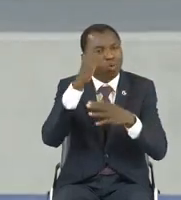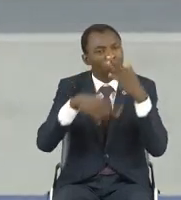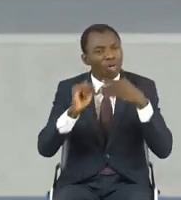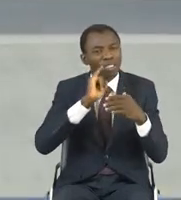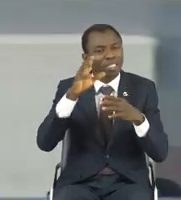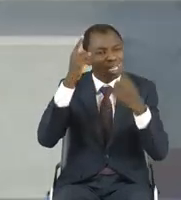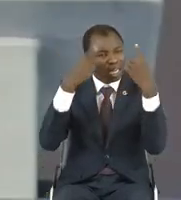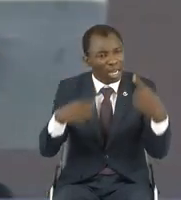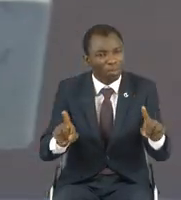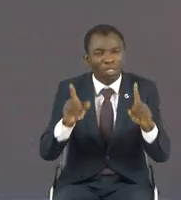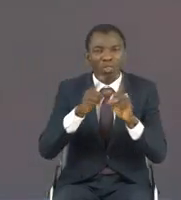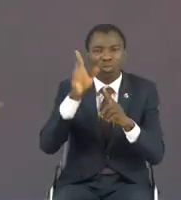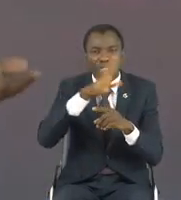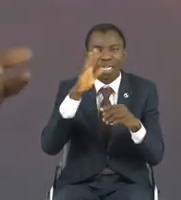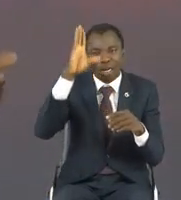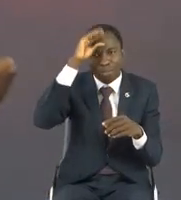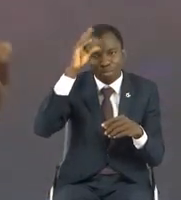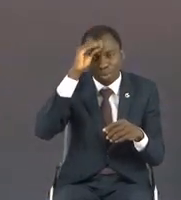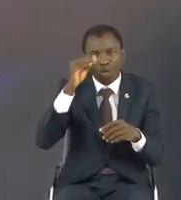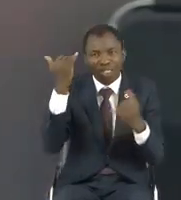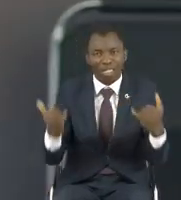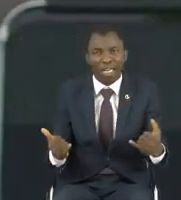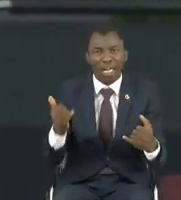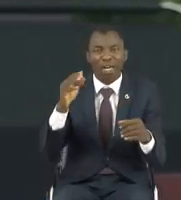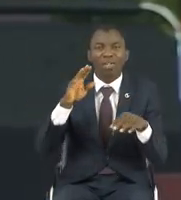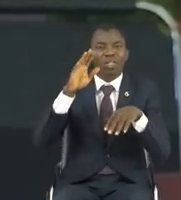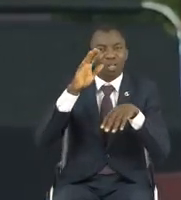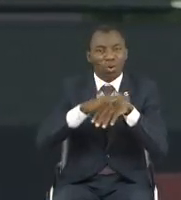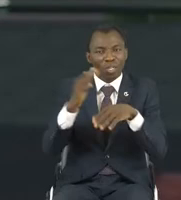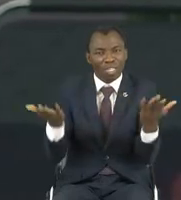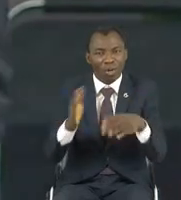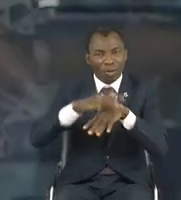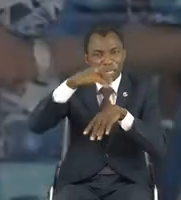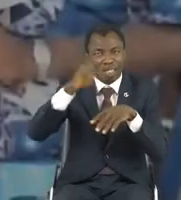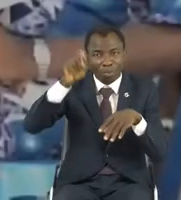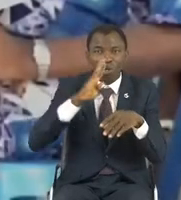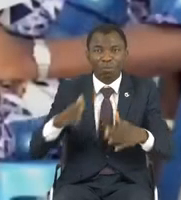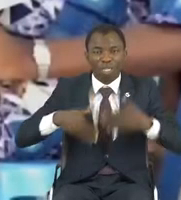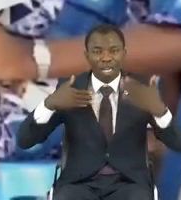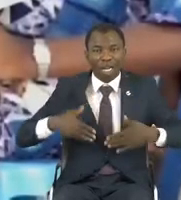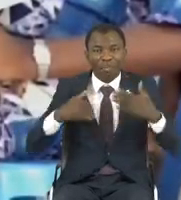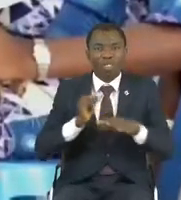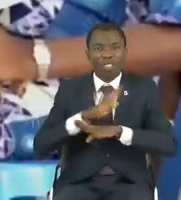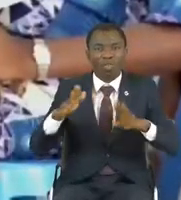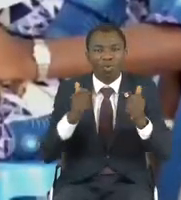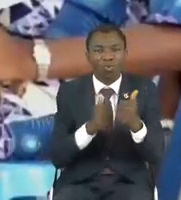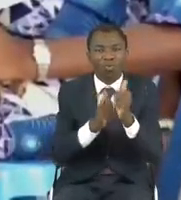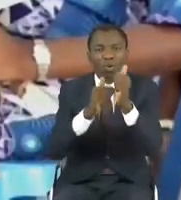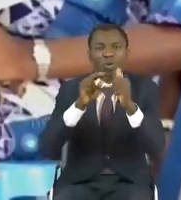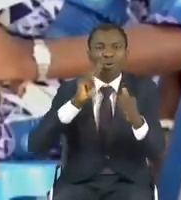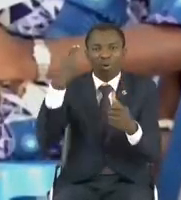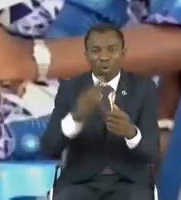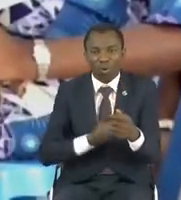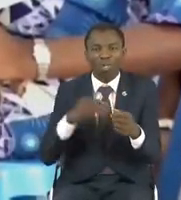boy now here on earth, and they must be happy. He didn't follow us, he